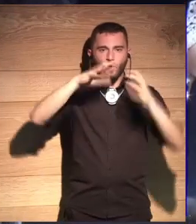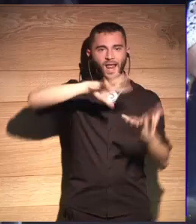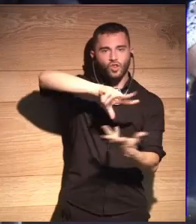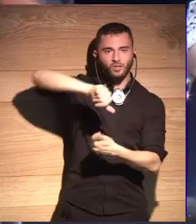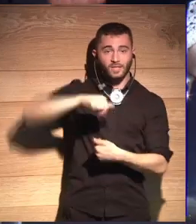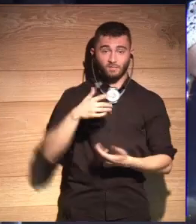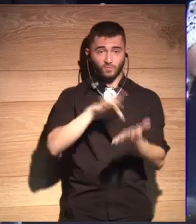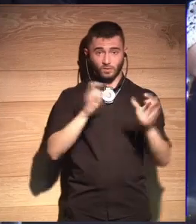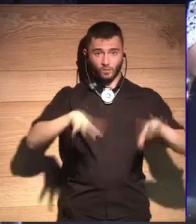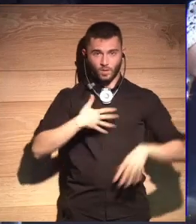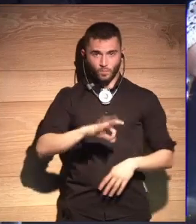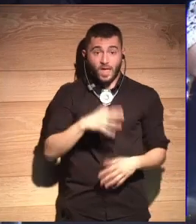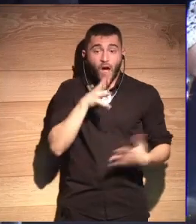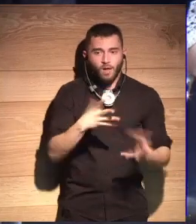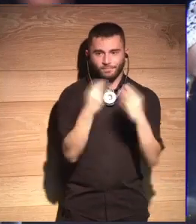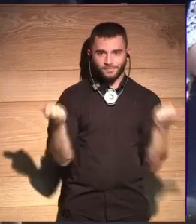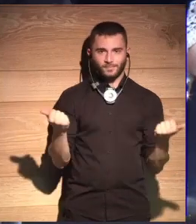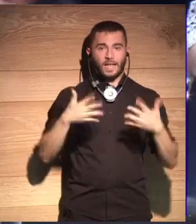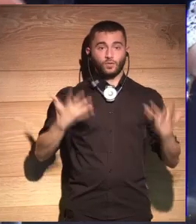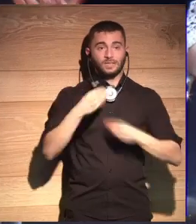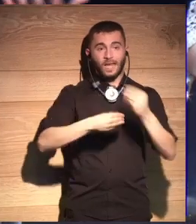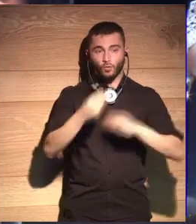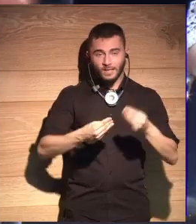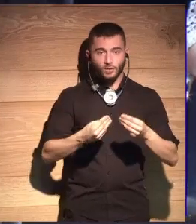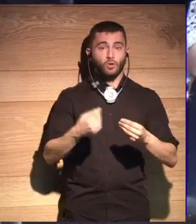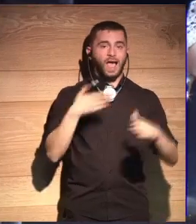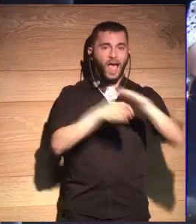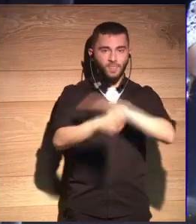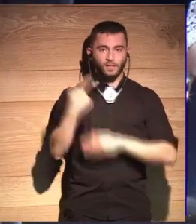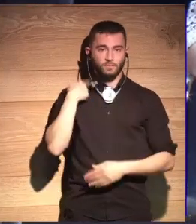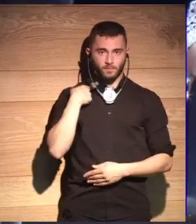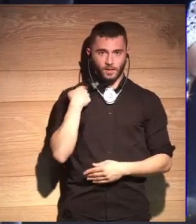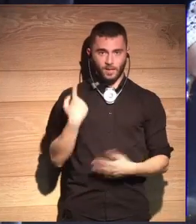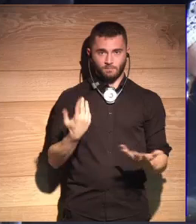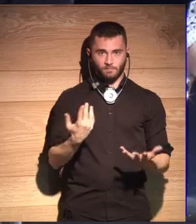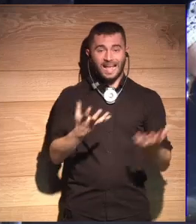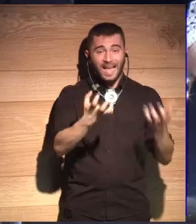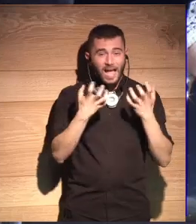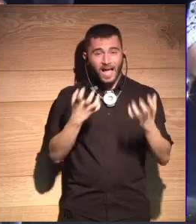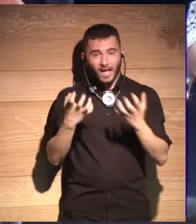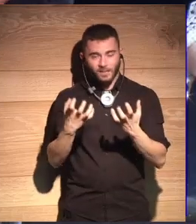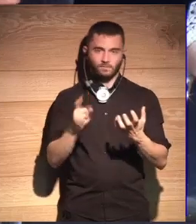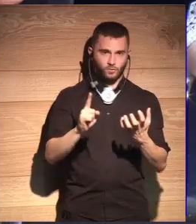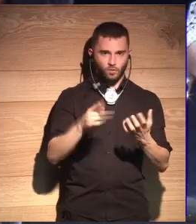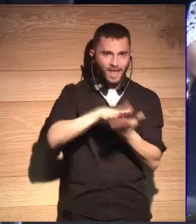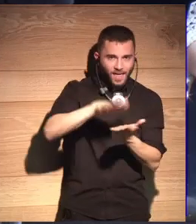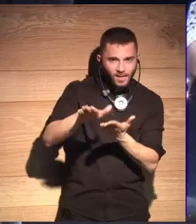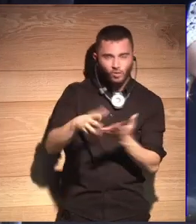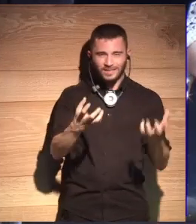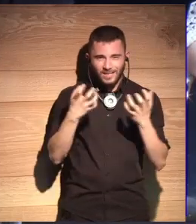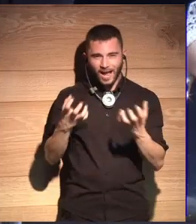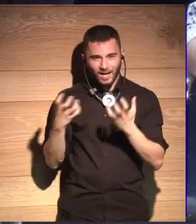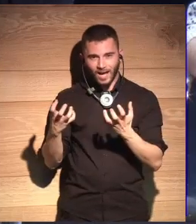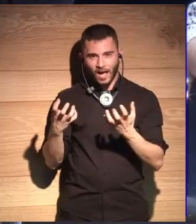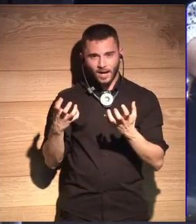And maybe we will see, maybe the maximum will be what happened to Google News.